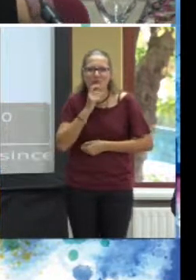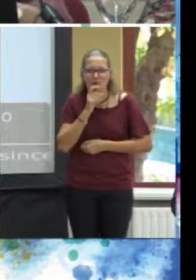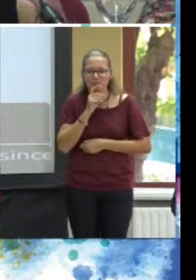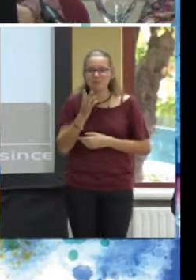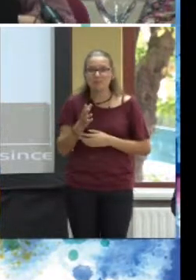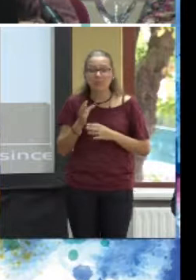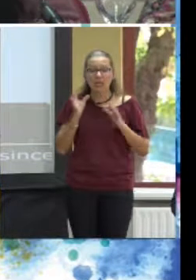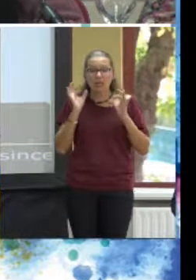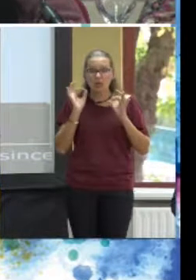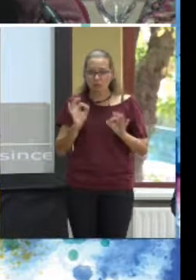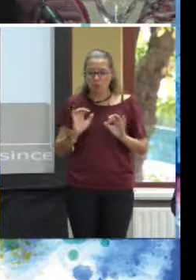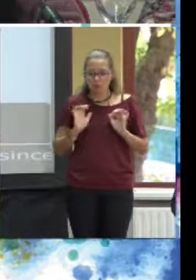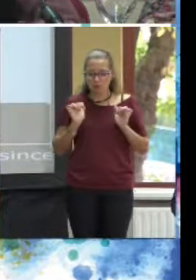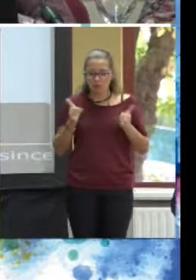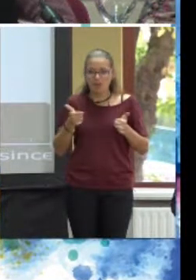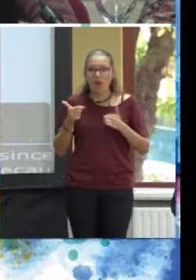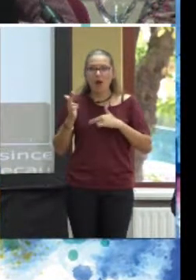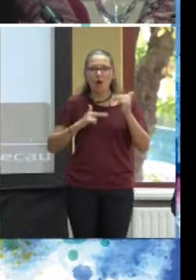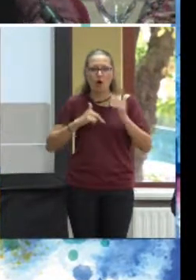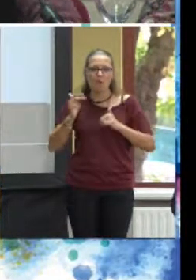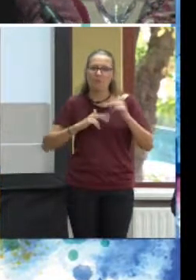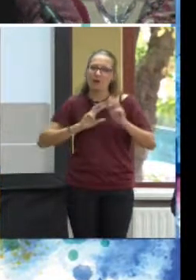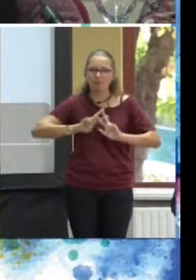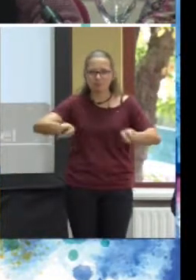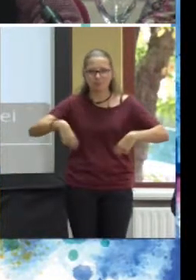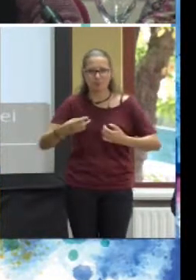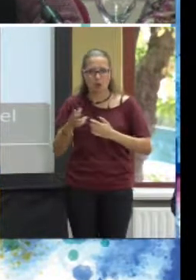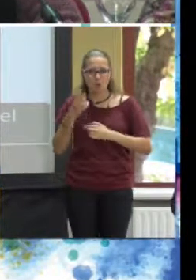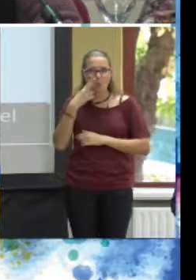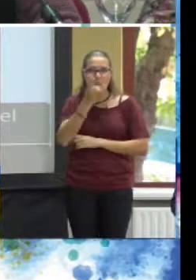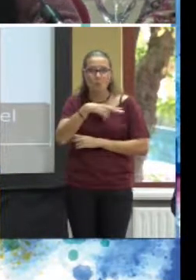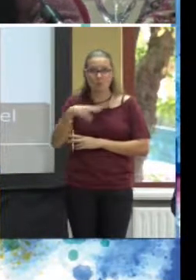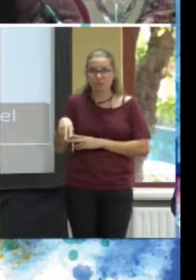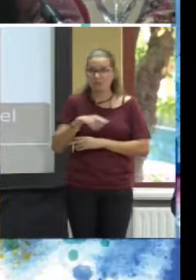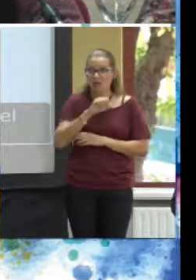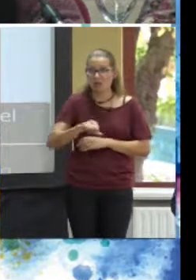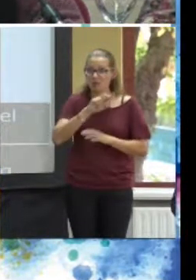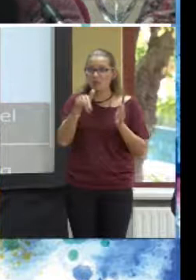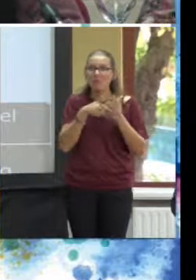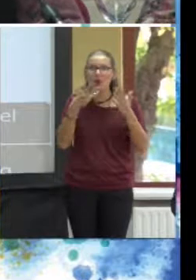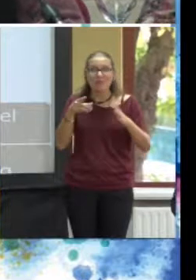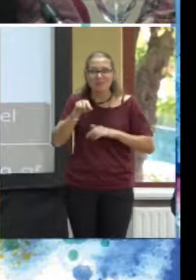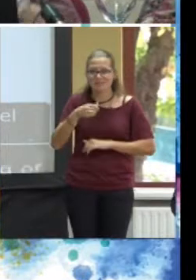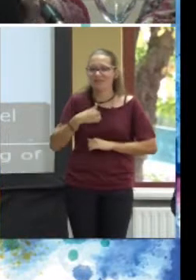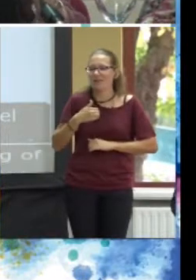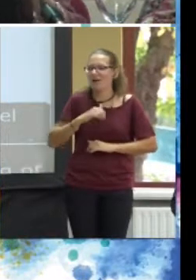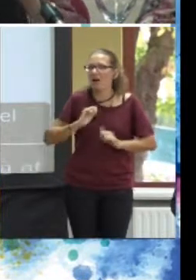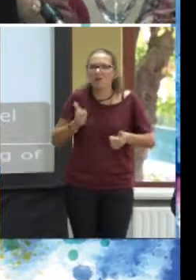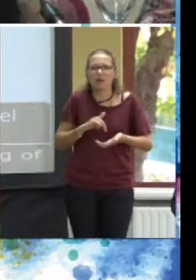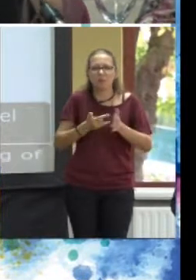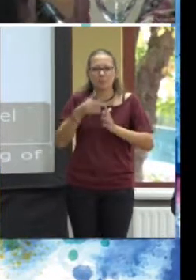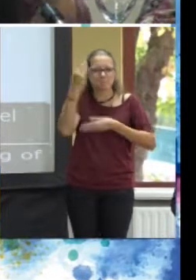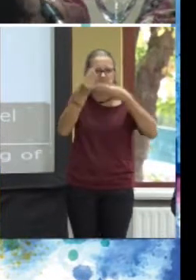first conceived since the beginning of the remodeling works of the museum in 2008. And